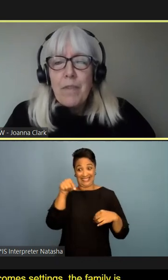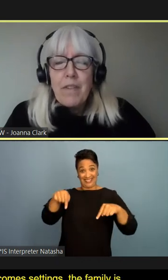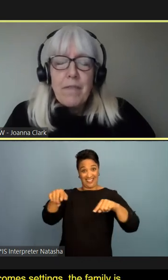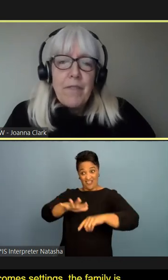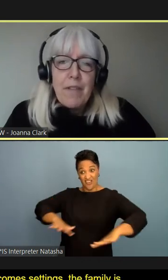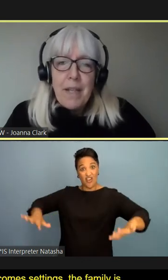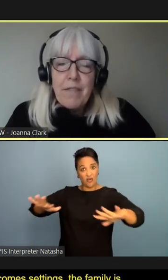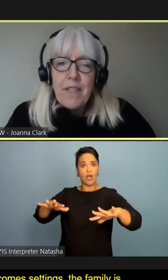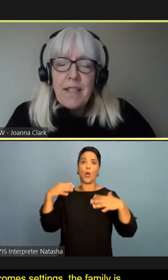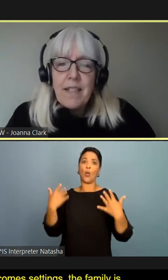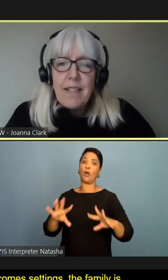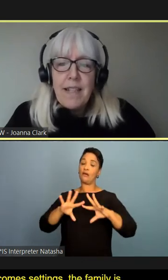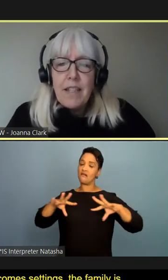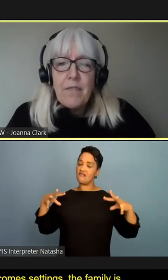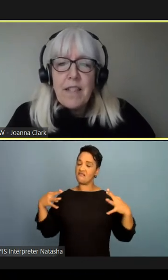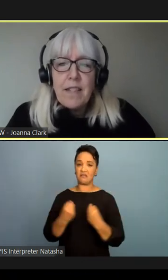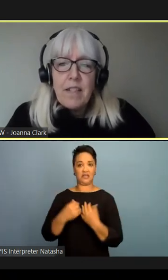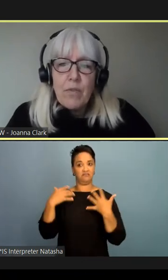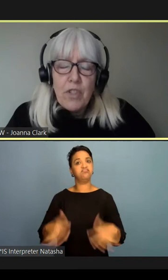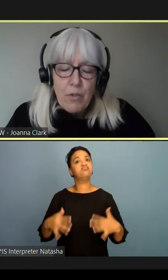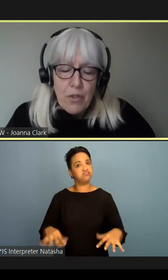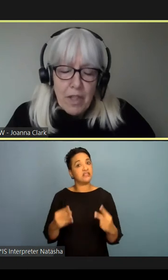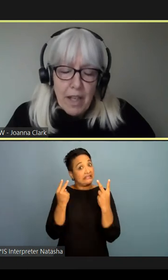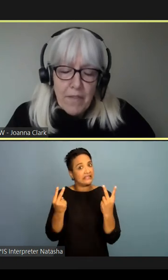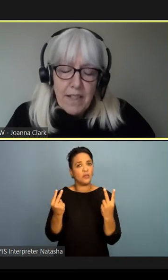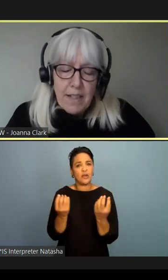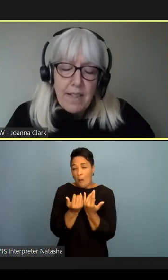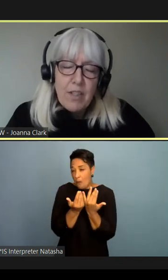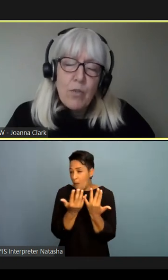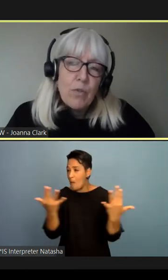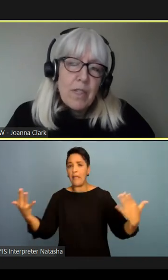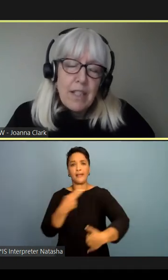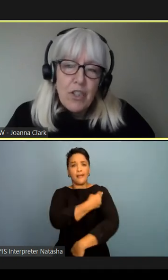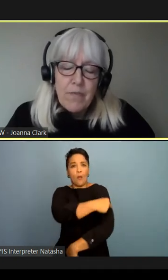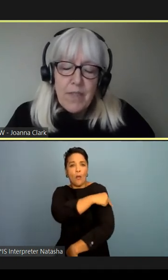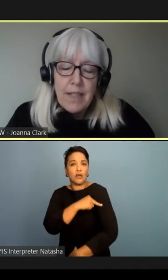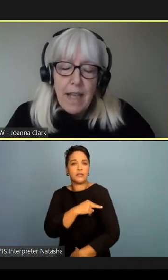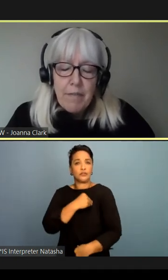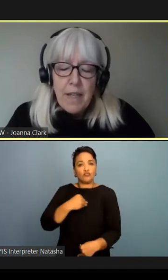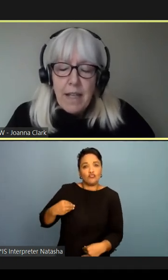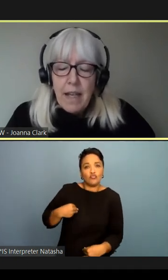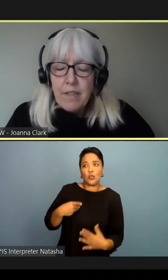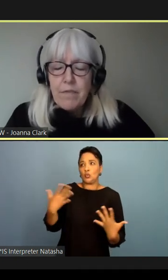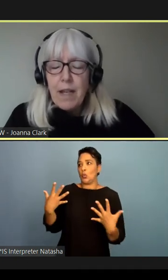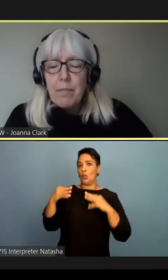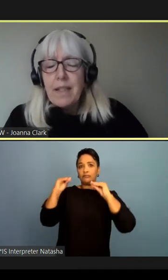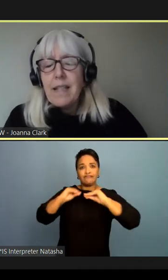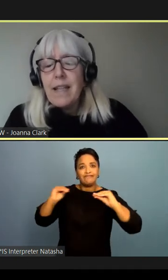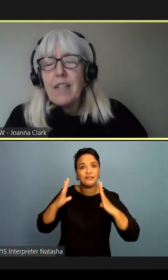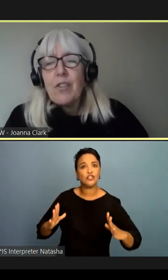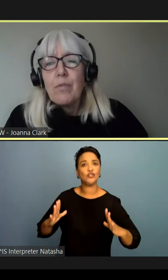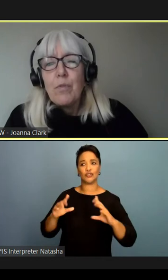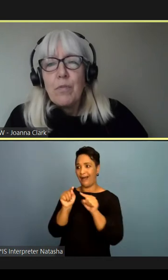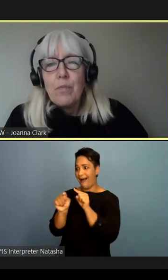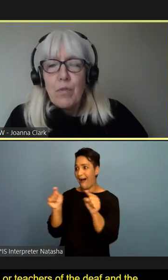not be very many facilities, health facilities or social care facilities or teachers of the deaf, and the family